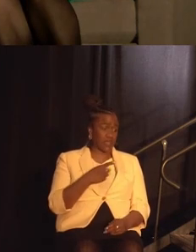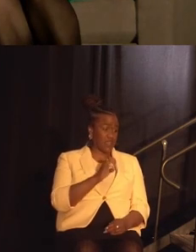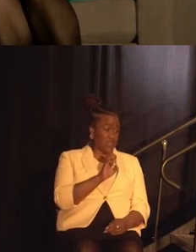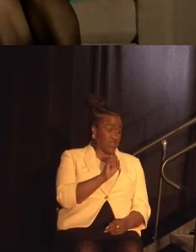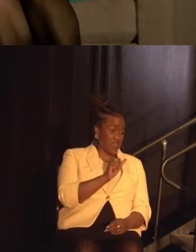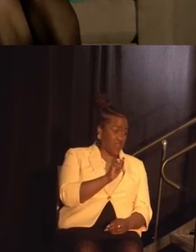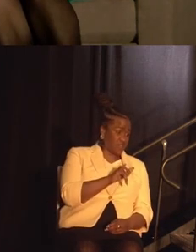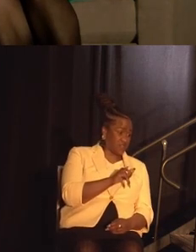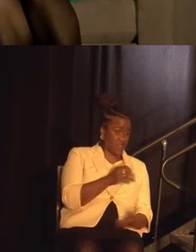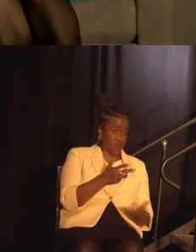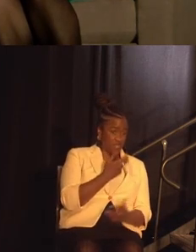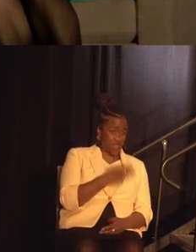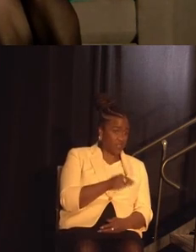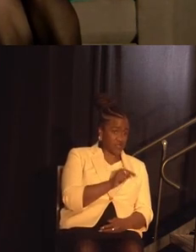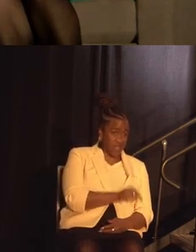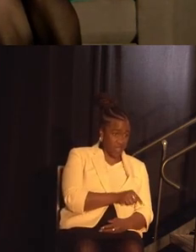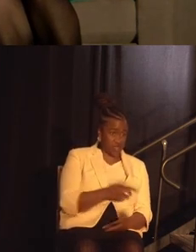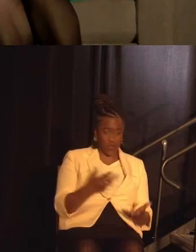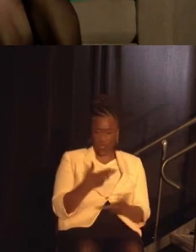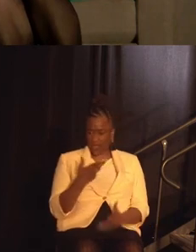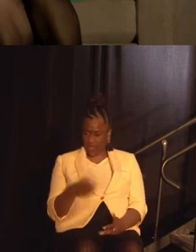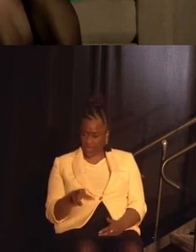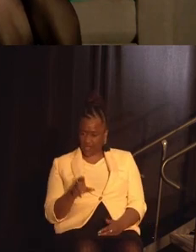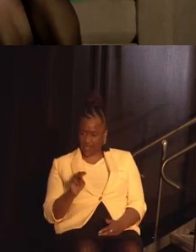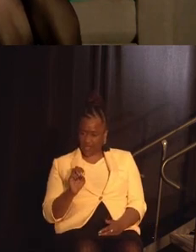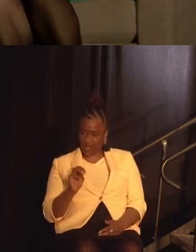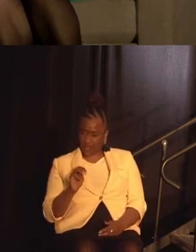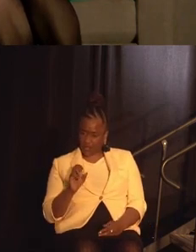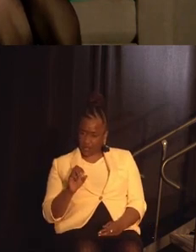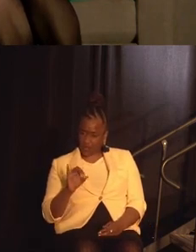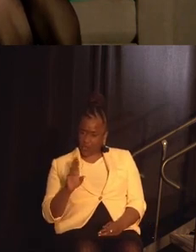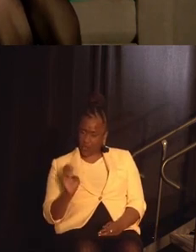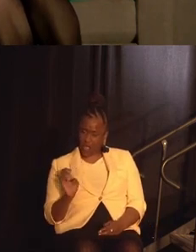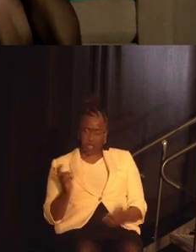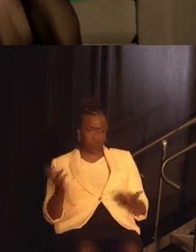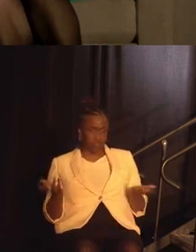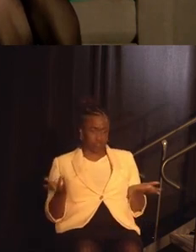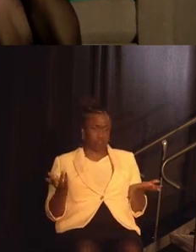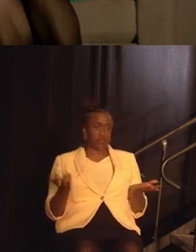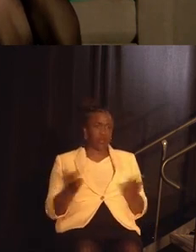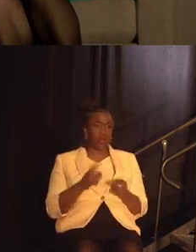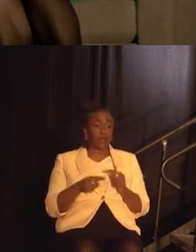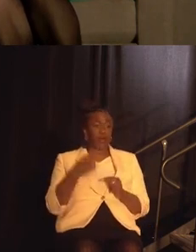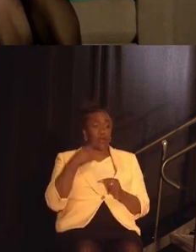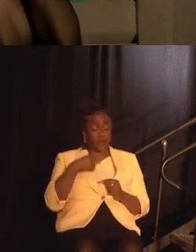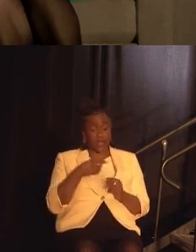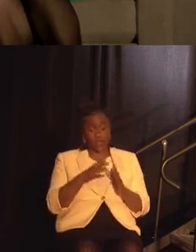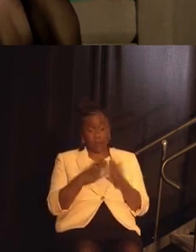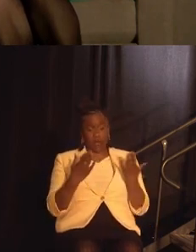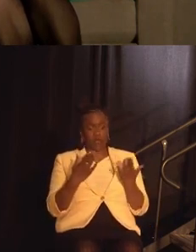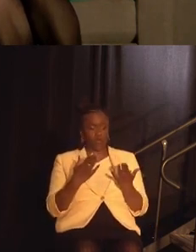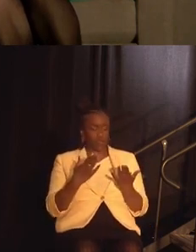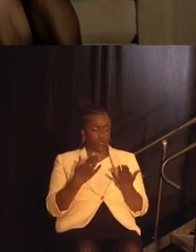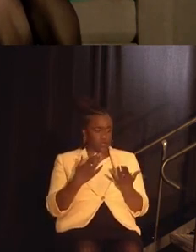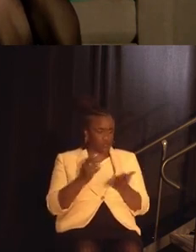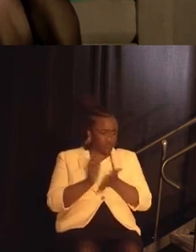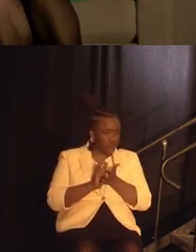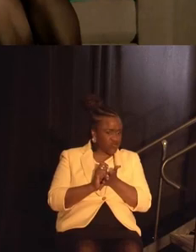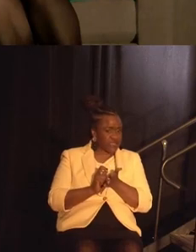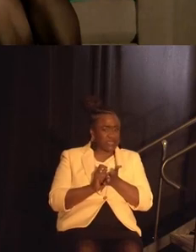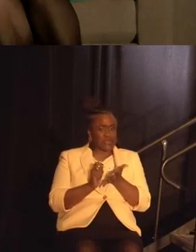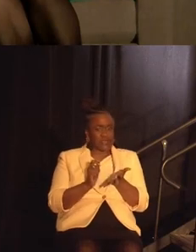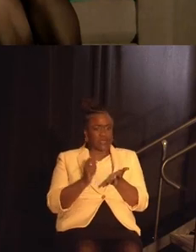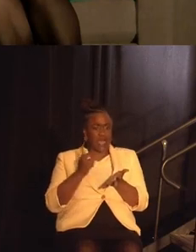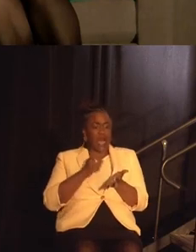poem? But I think that for me, when I, you know, when this book was coming out into the world, I wrote this